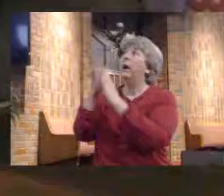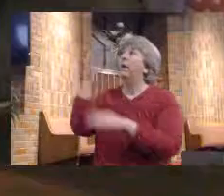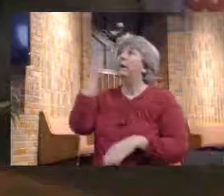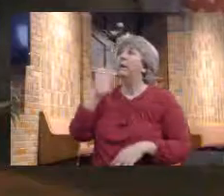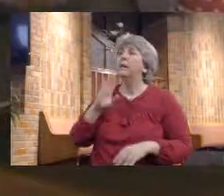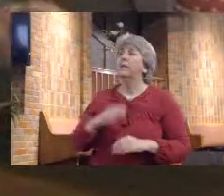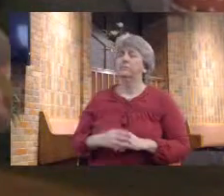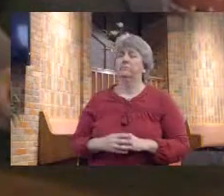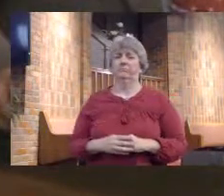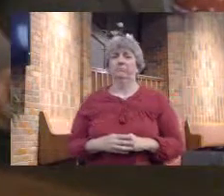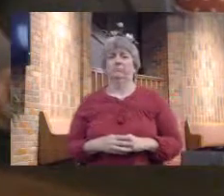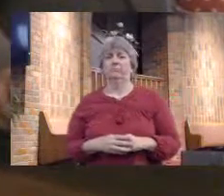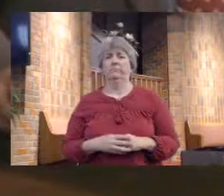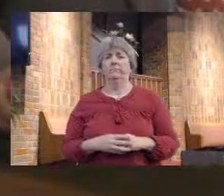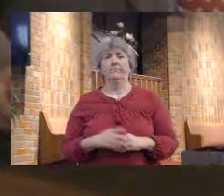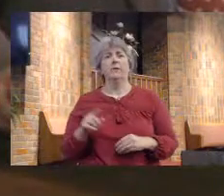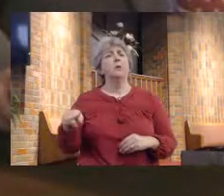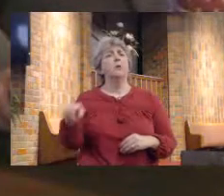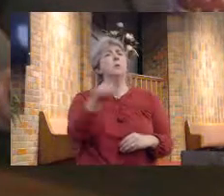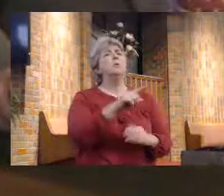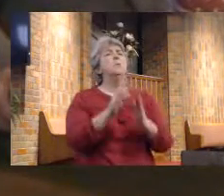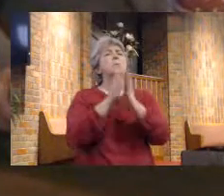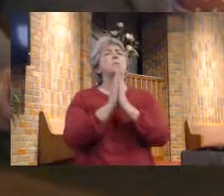When do you go to God in prayer?